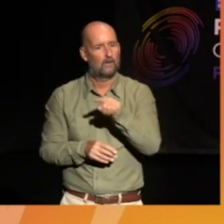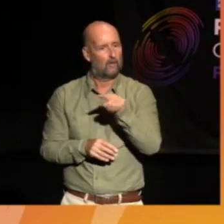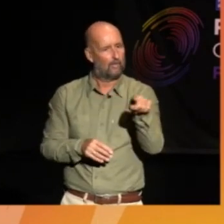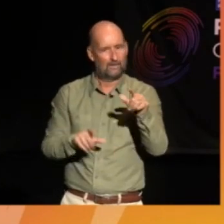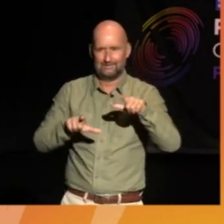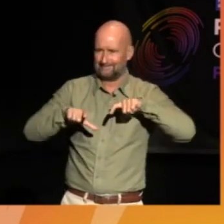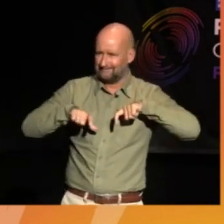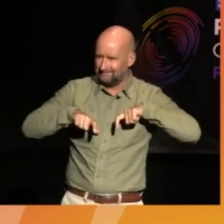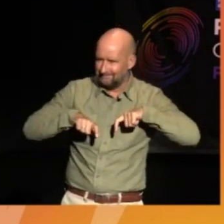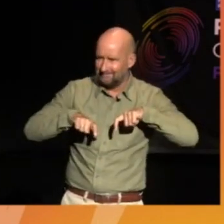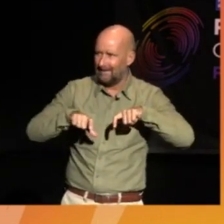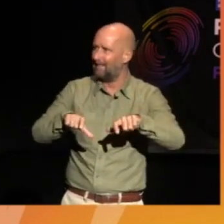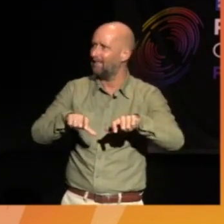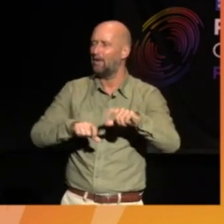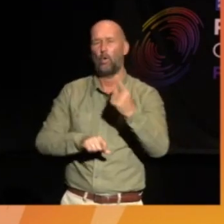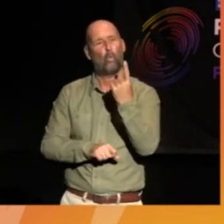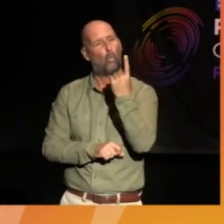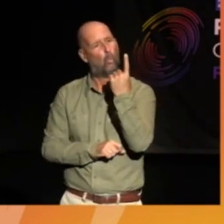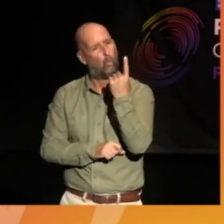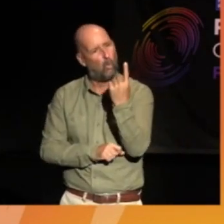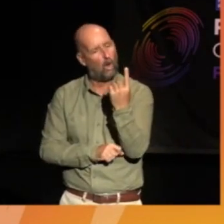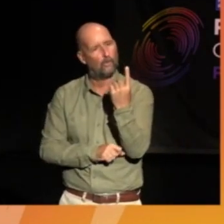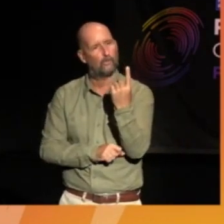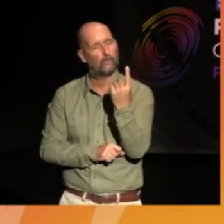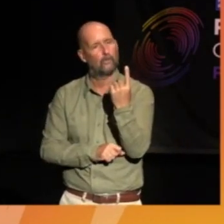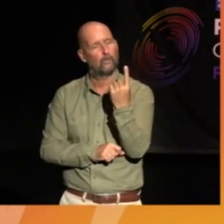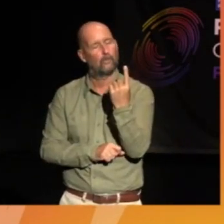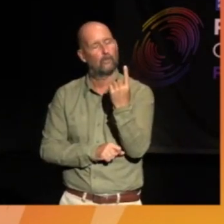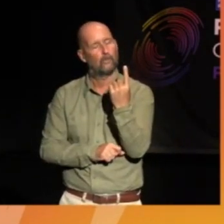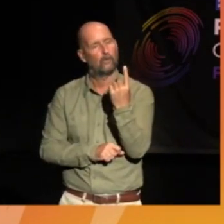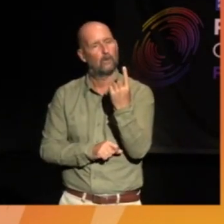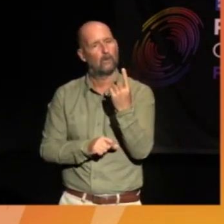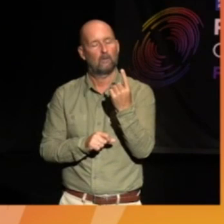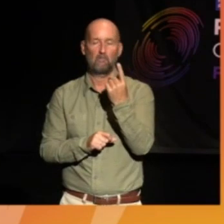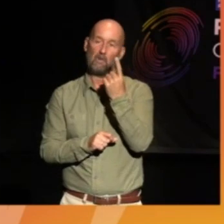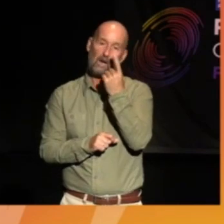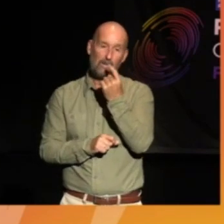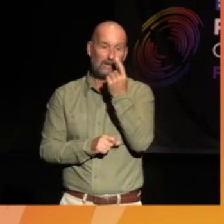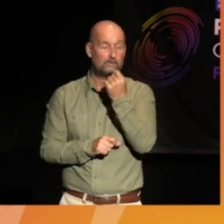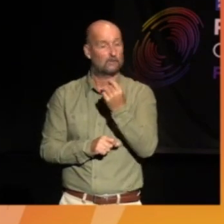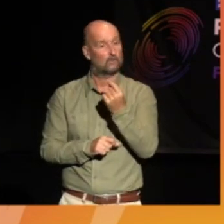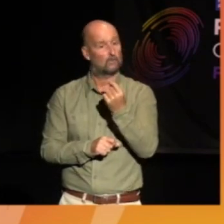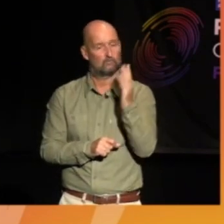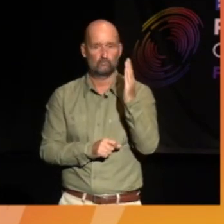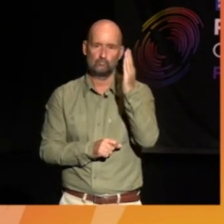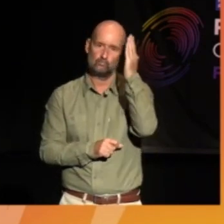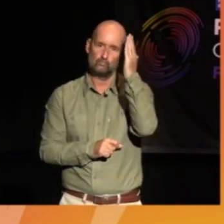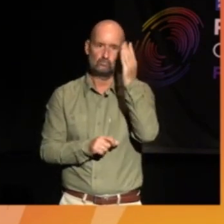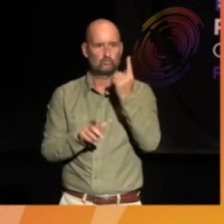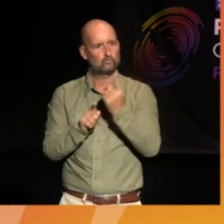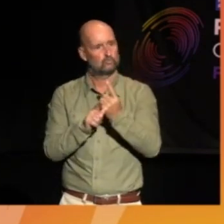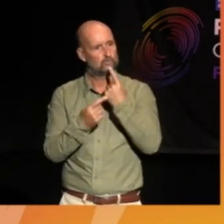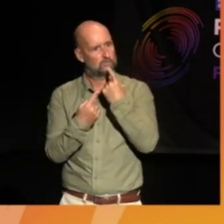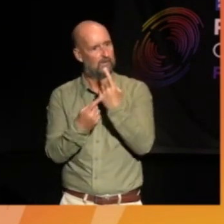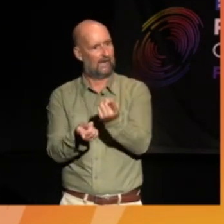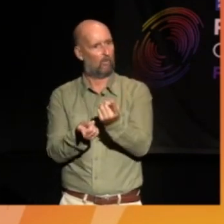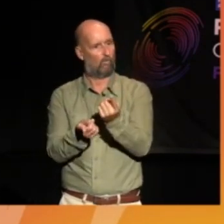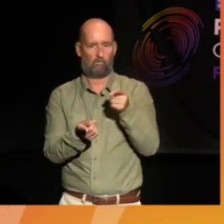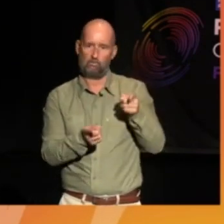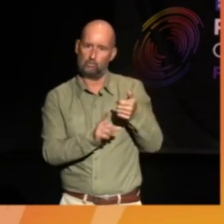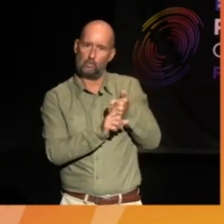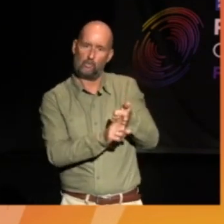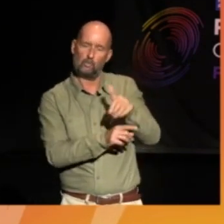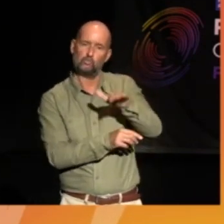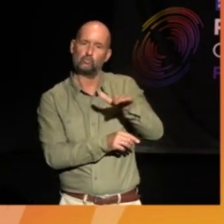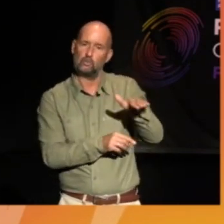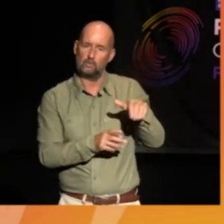one ability to speak out, so we can speak against this menace of exploitation of children in our